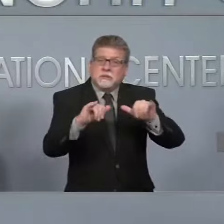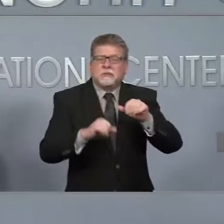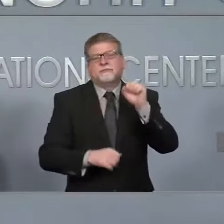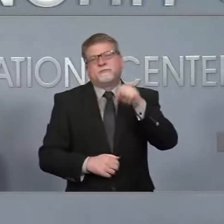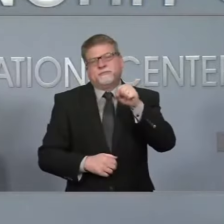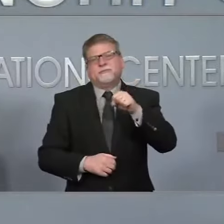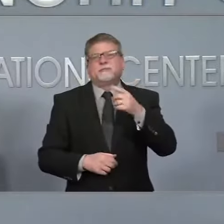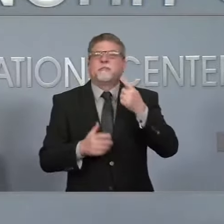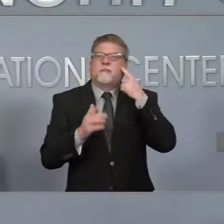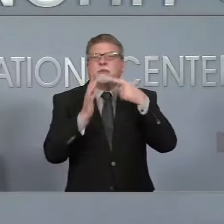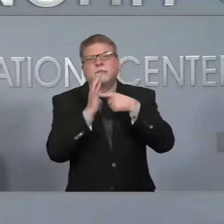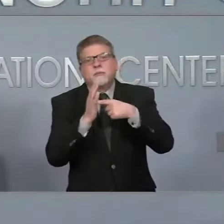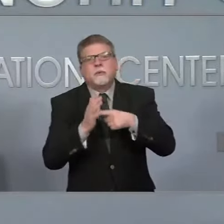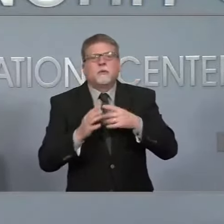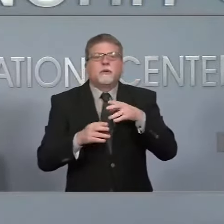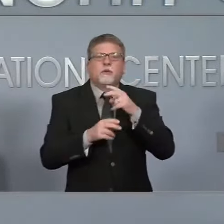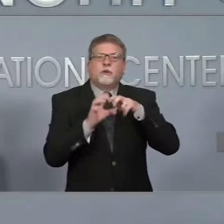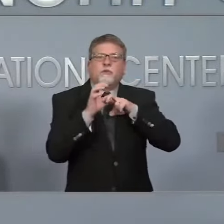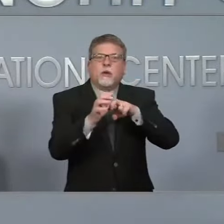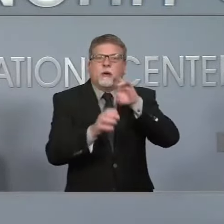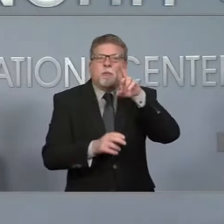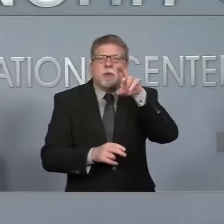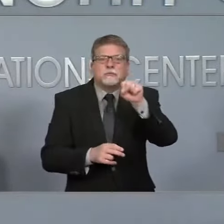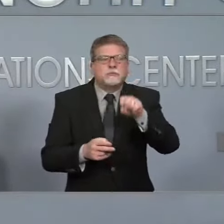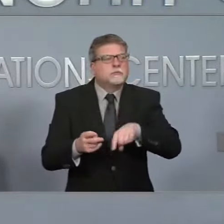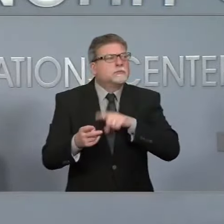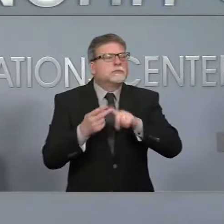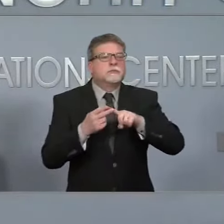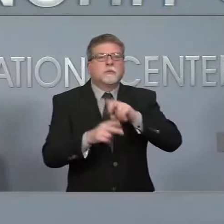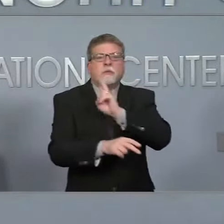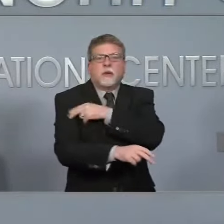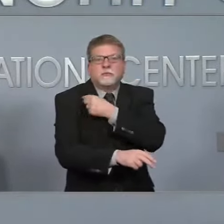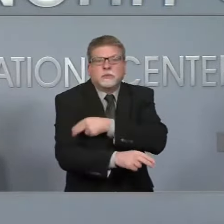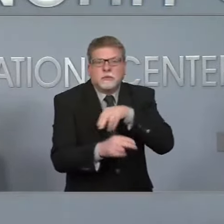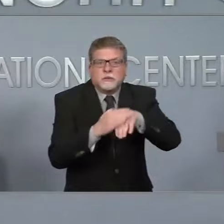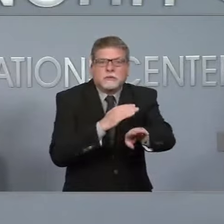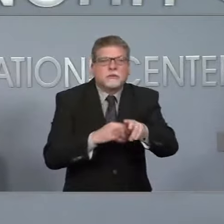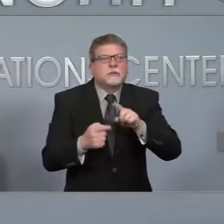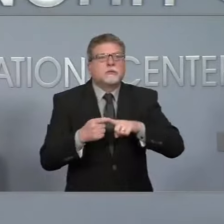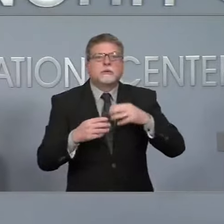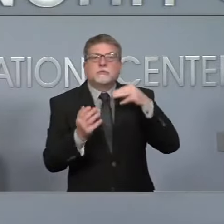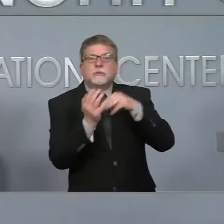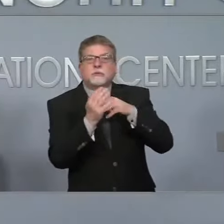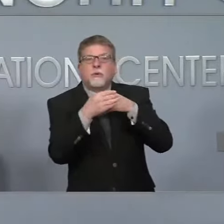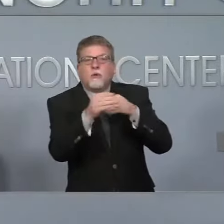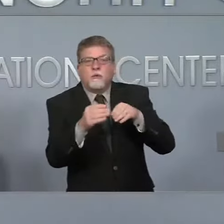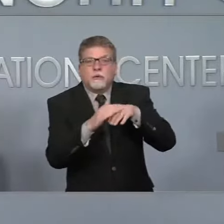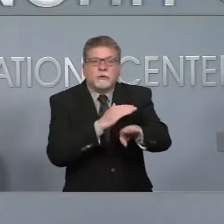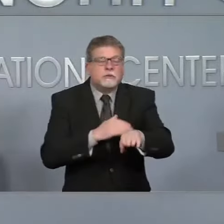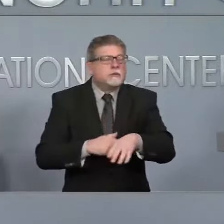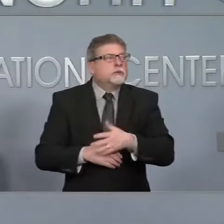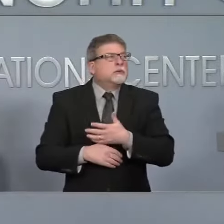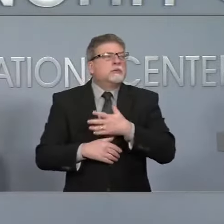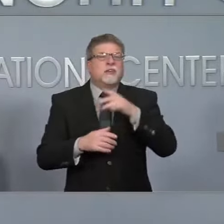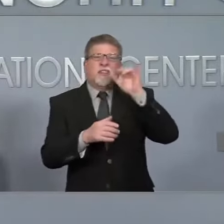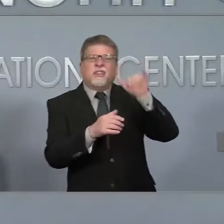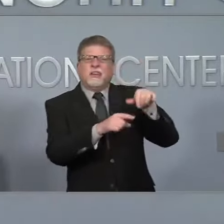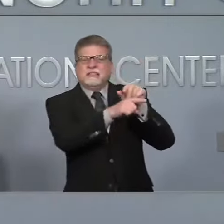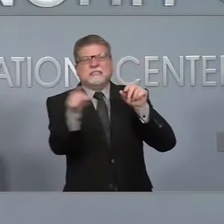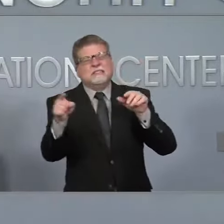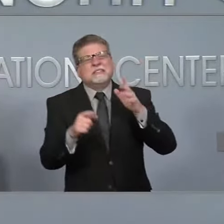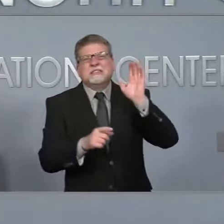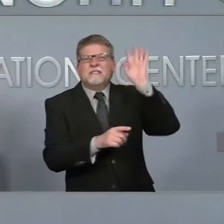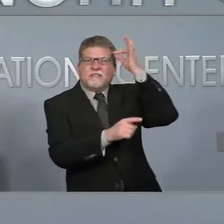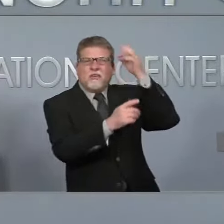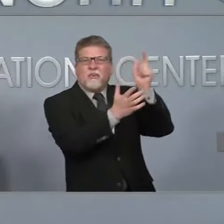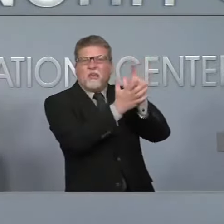with this virus is a reality we all continue to face. Some people, including me, will feel more comfortable wearing